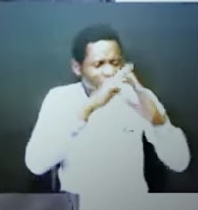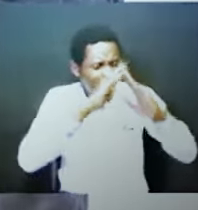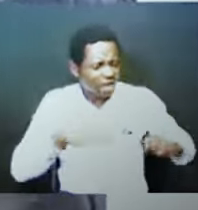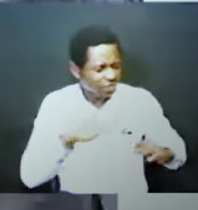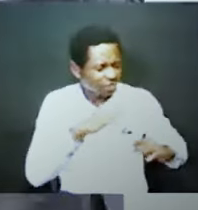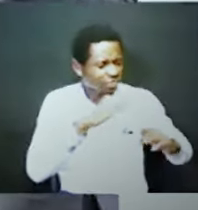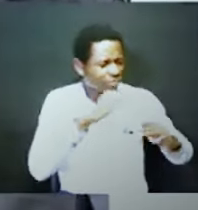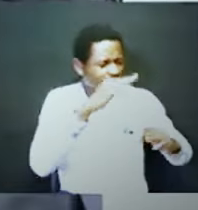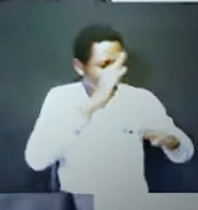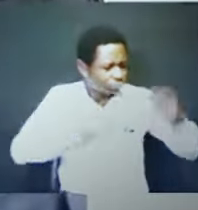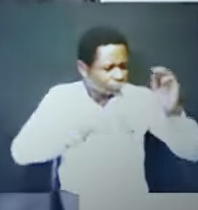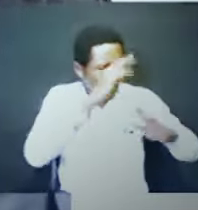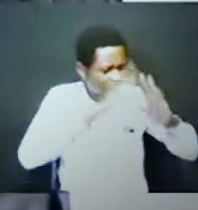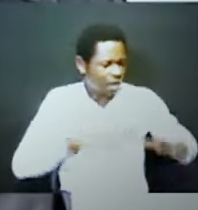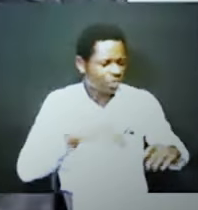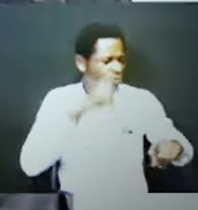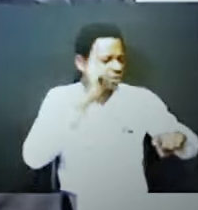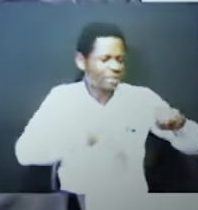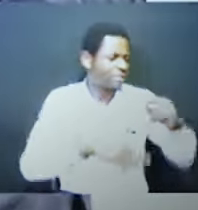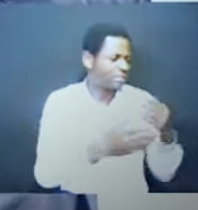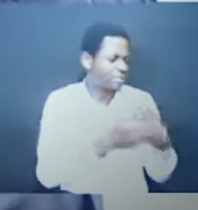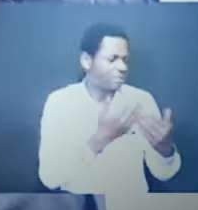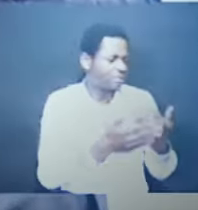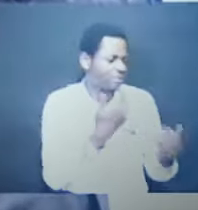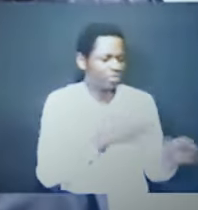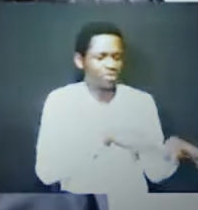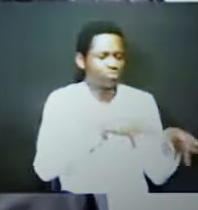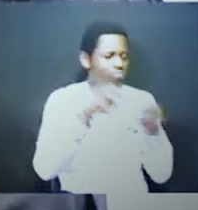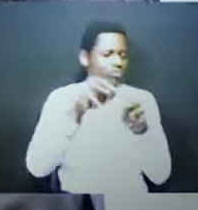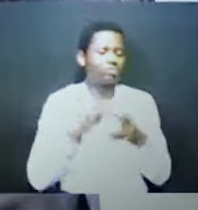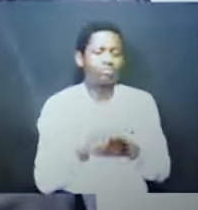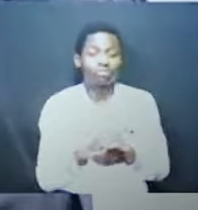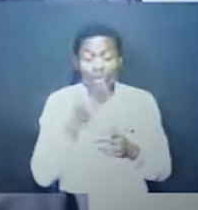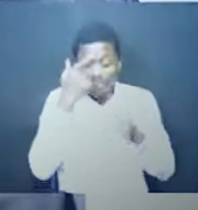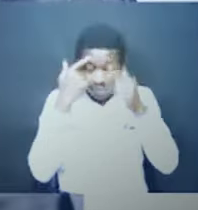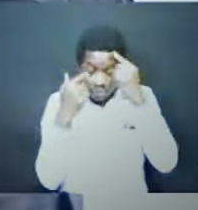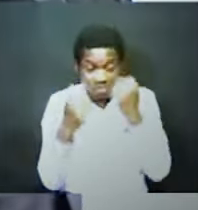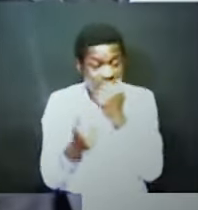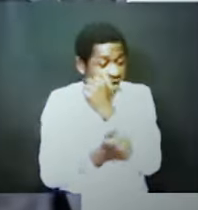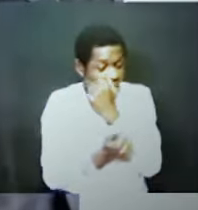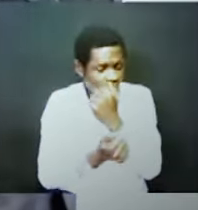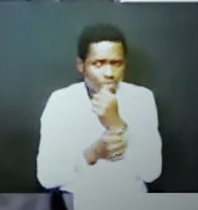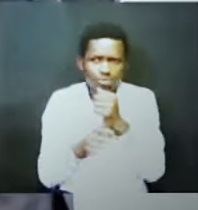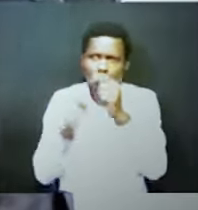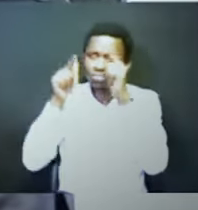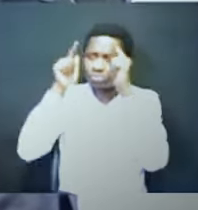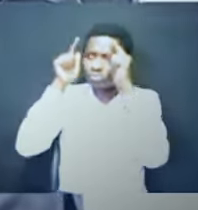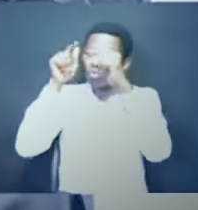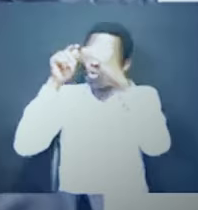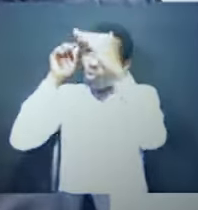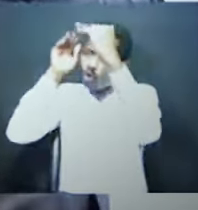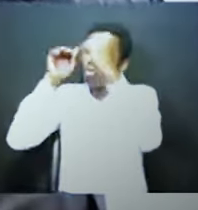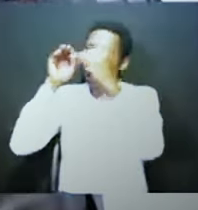now na okodo. For he was looking forward to a city with foundations whose